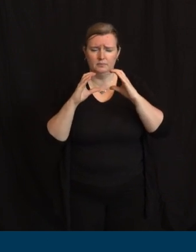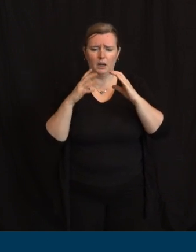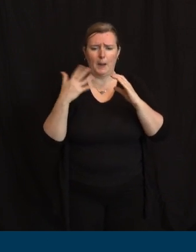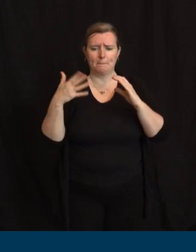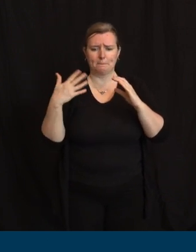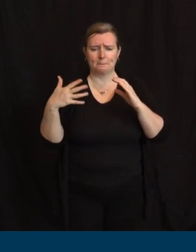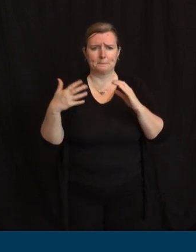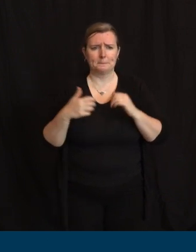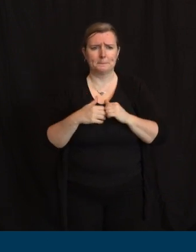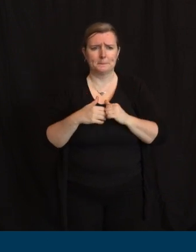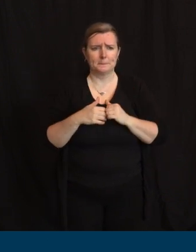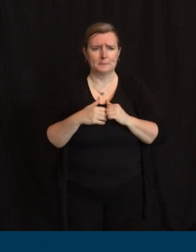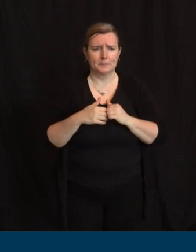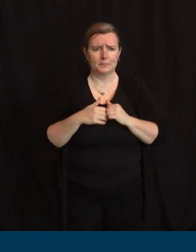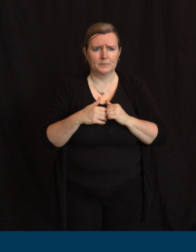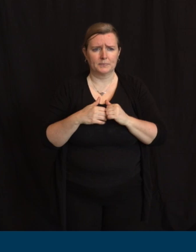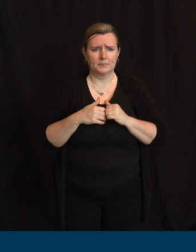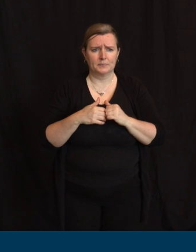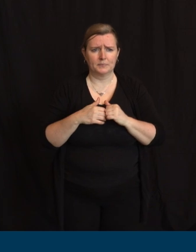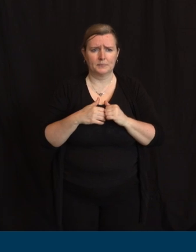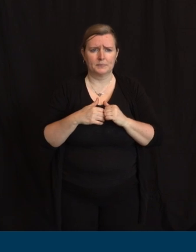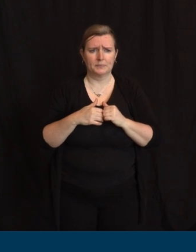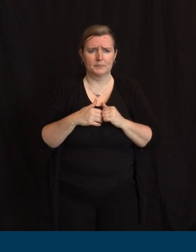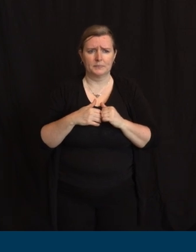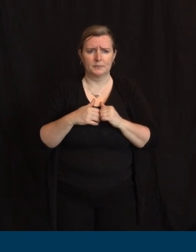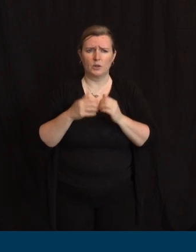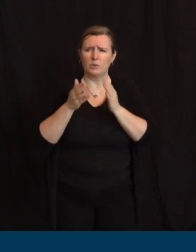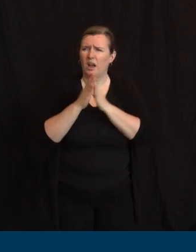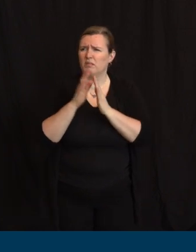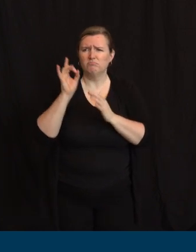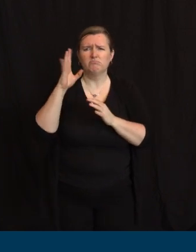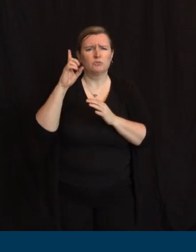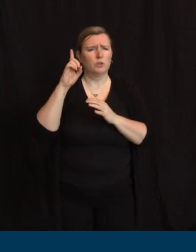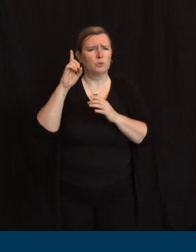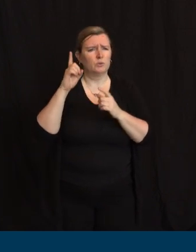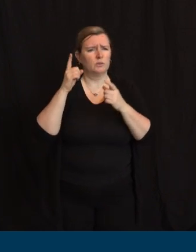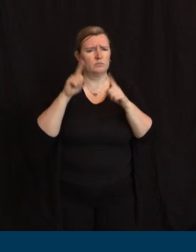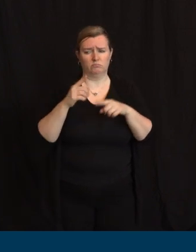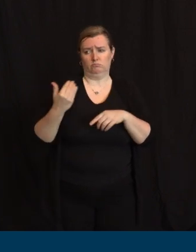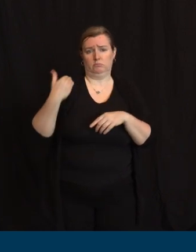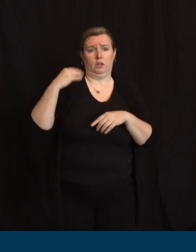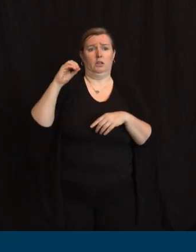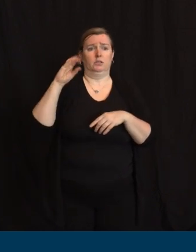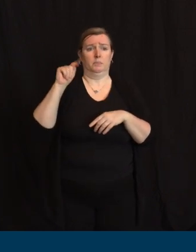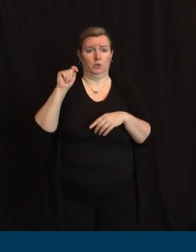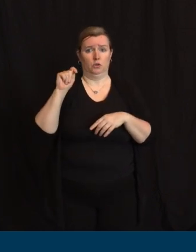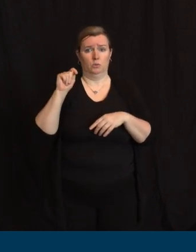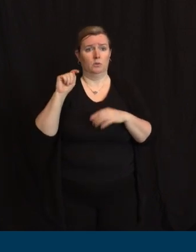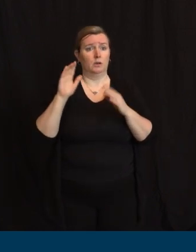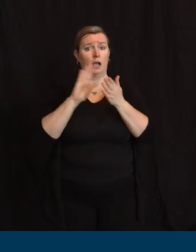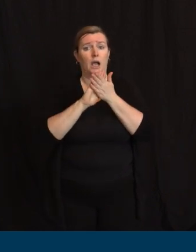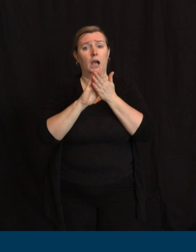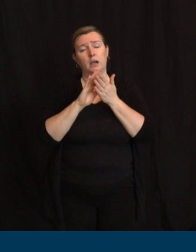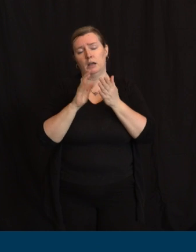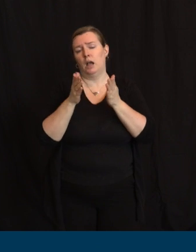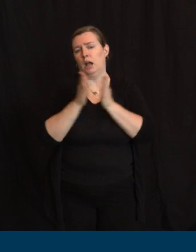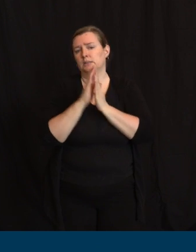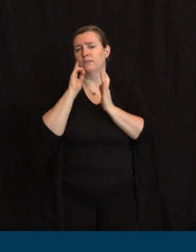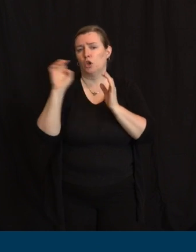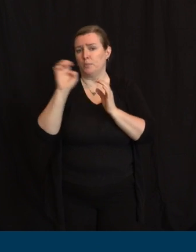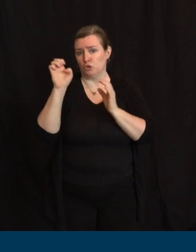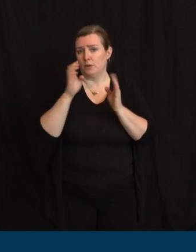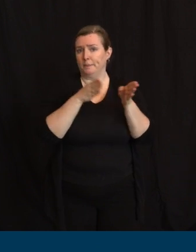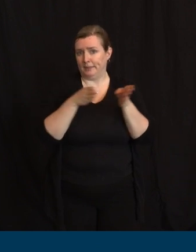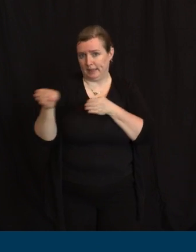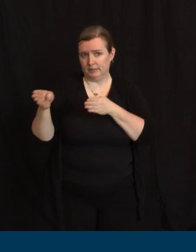ago, October, we asked for emergency response plans that were delivered in February. We expect these operators to stick to those plans and do what they said